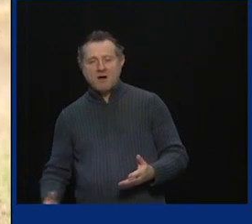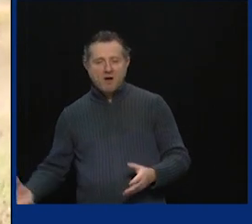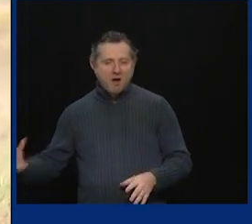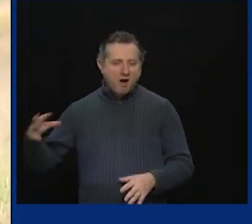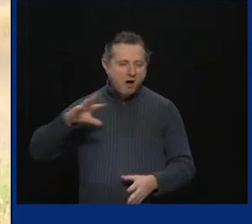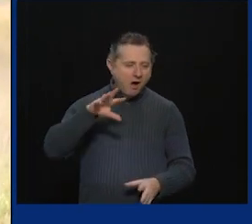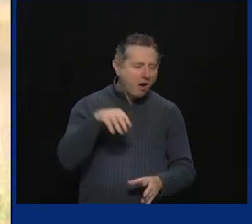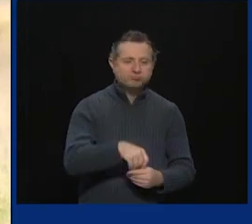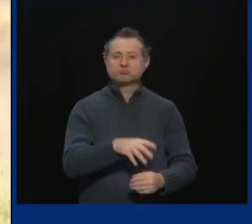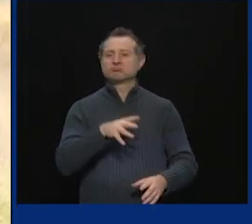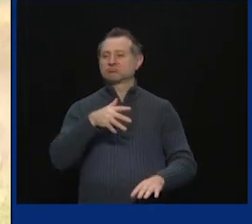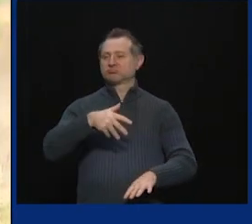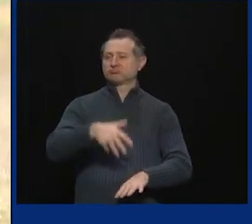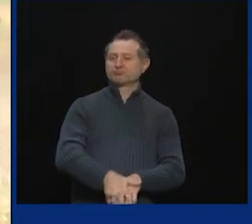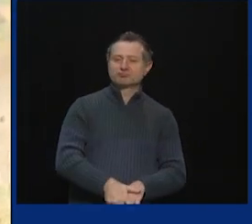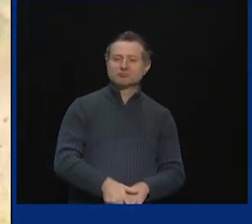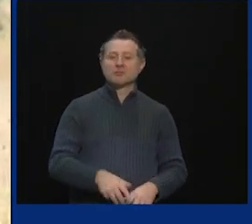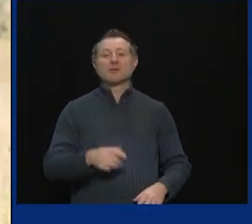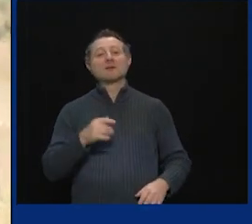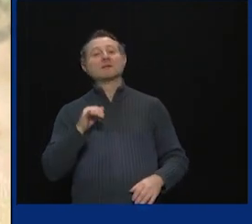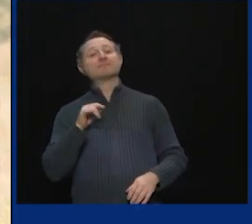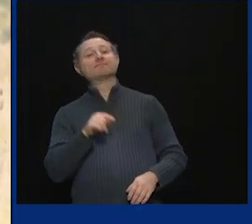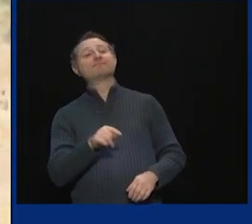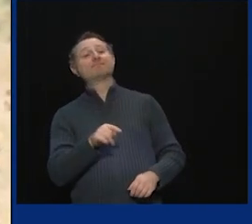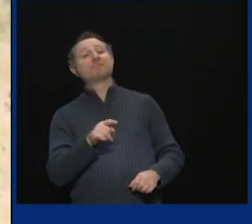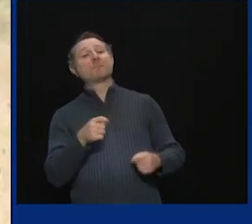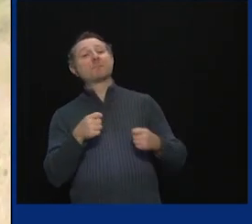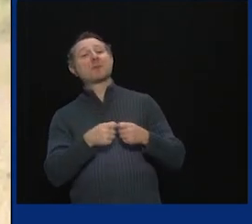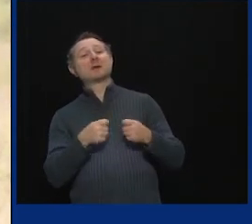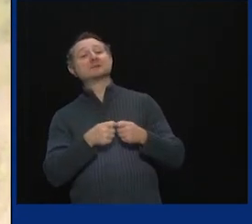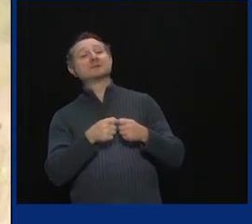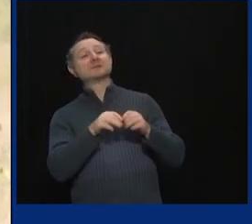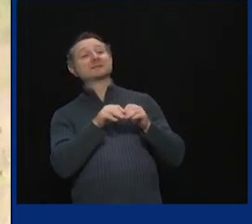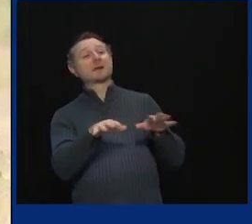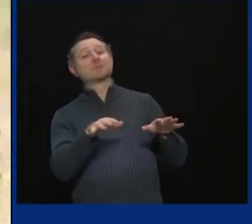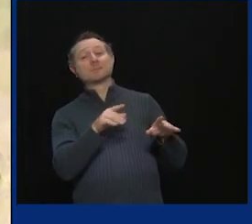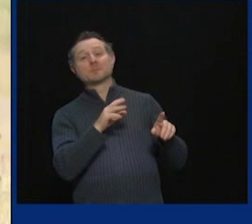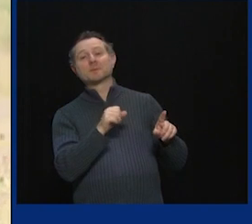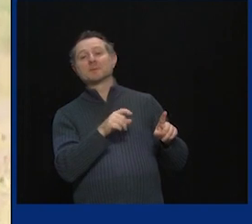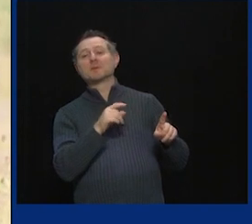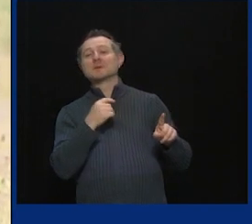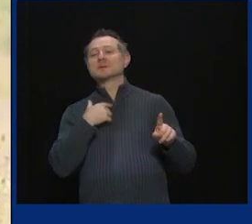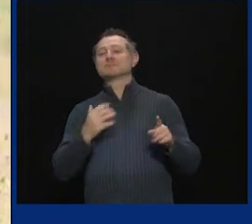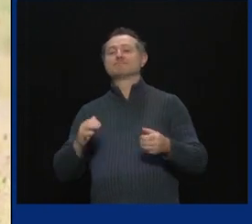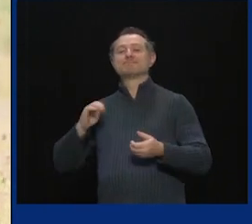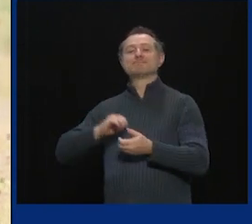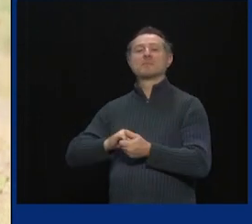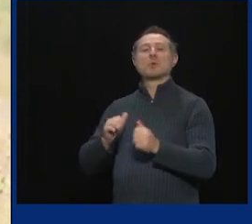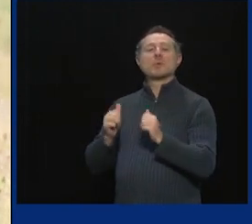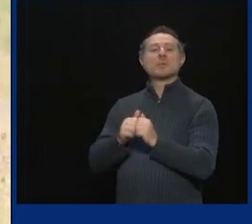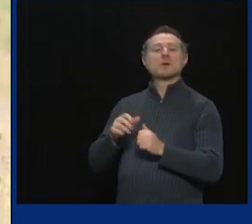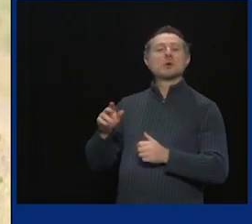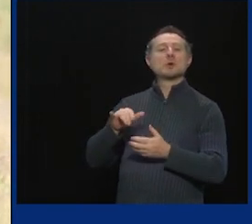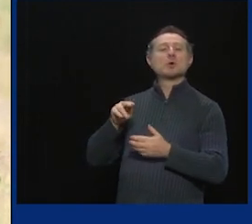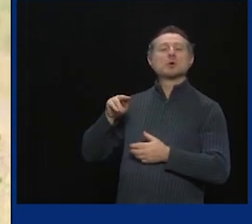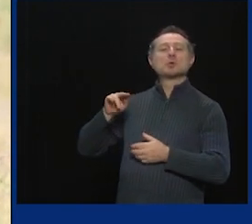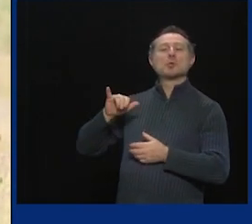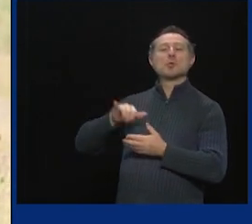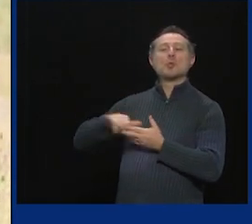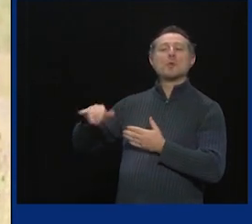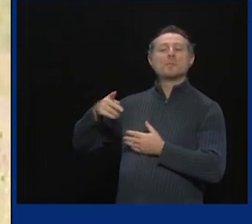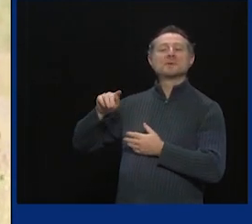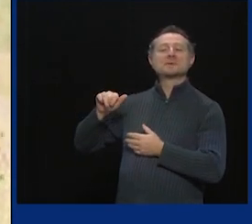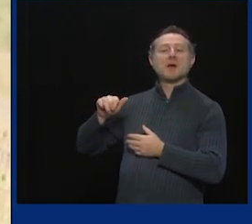effort between Plug Power, the New York Power Authority, and National Grid. Everyone is working together so that we can